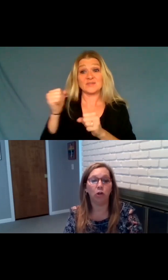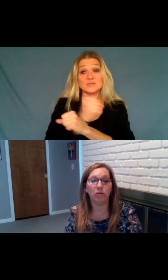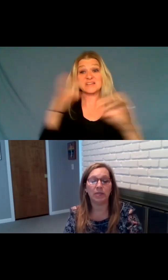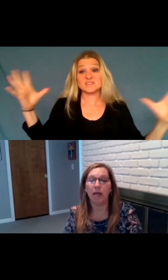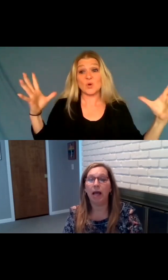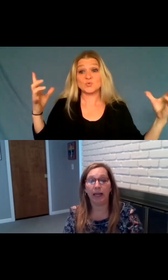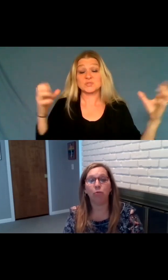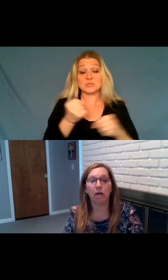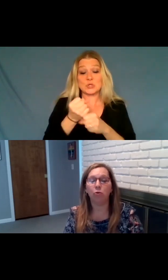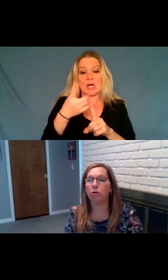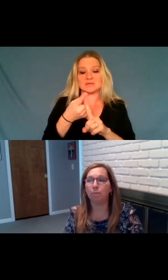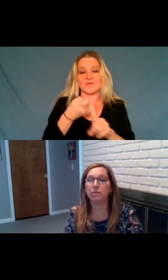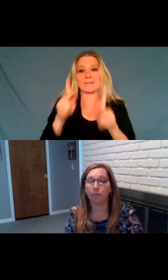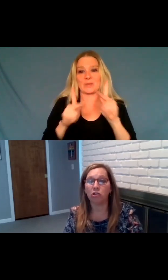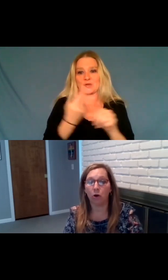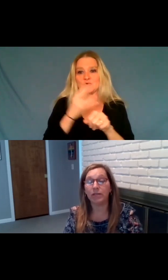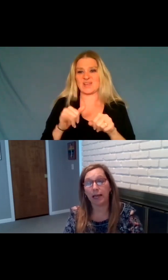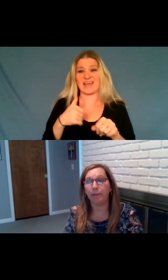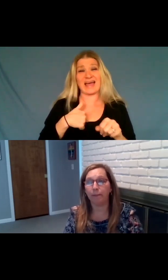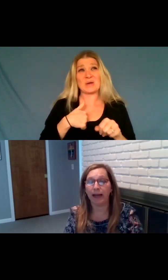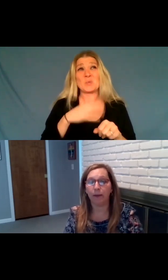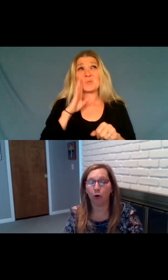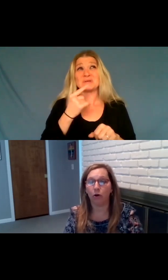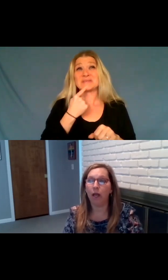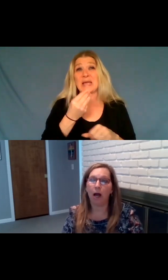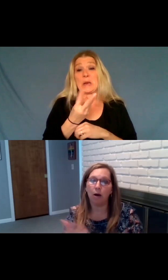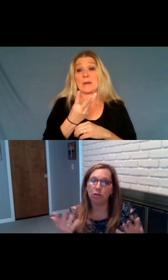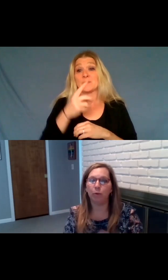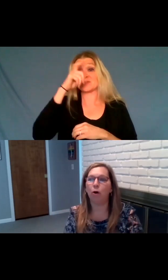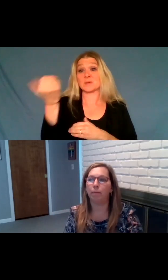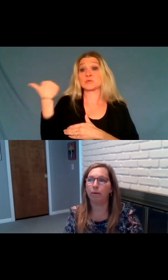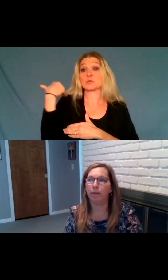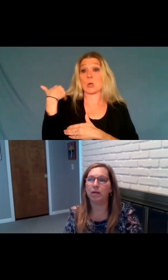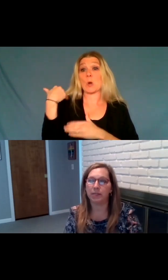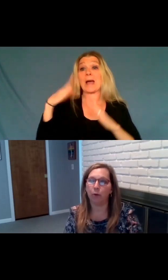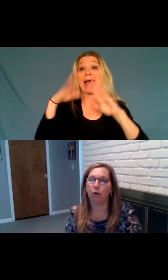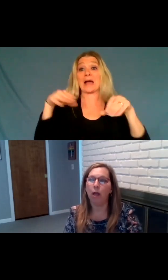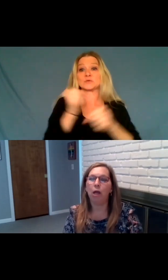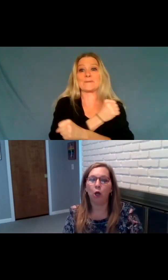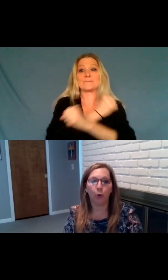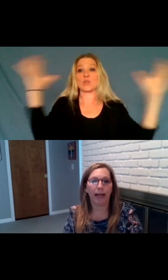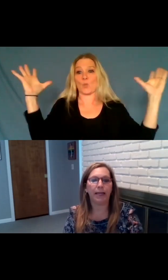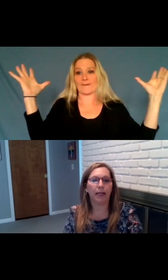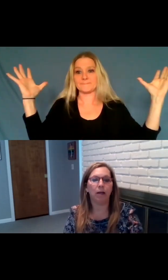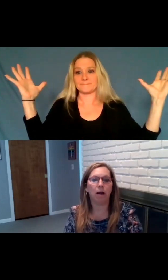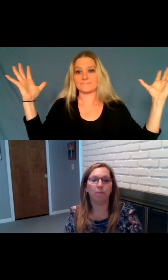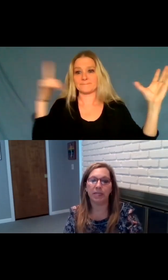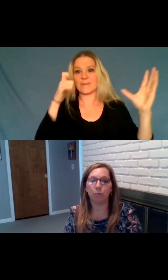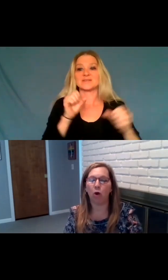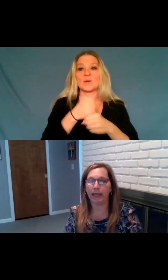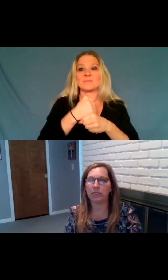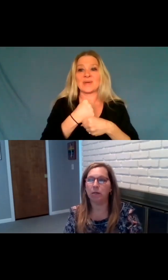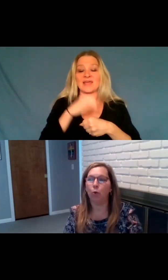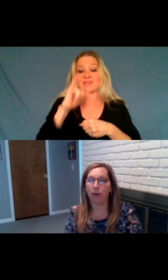people who have used this. And I will tell you, a couple summers ago, this happened in my neighborhood. A house blew up because they were creating